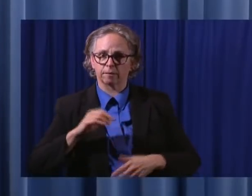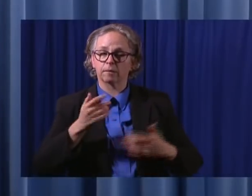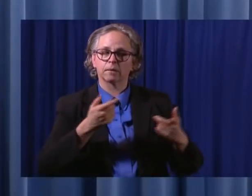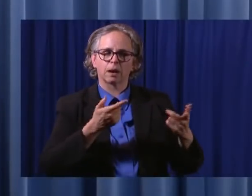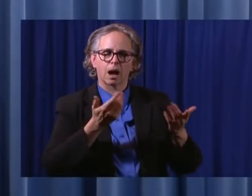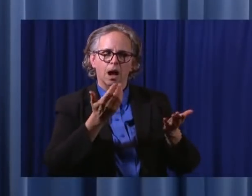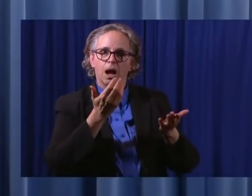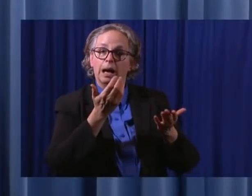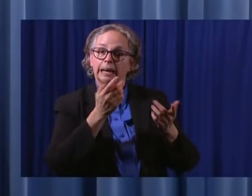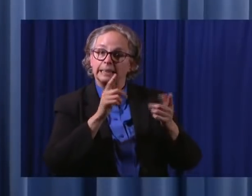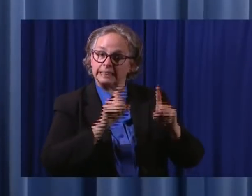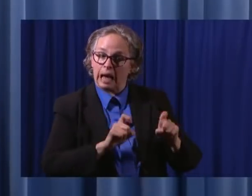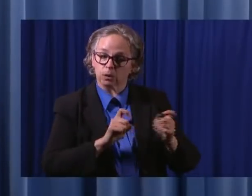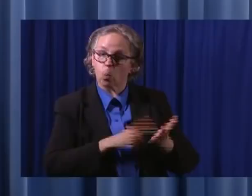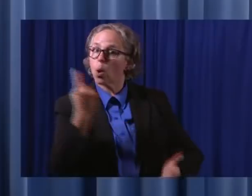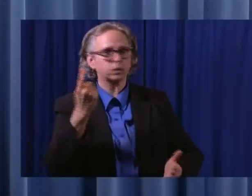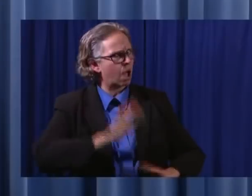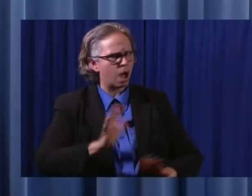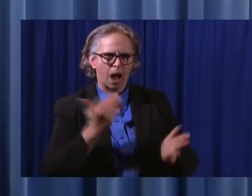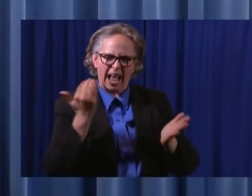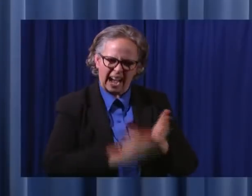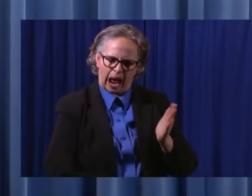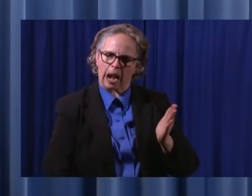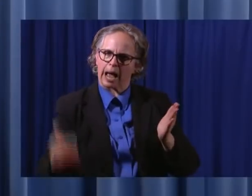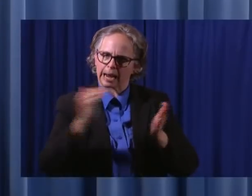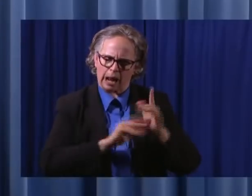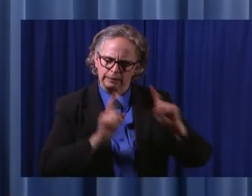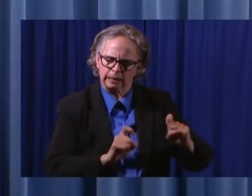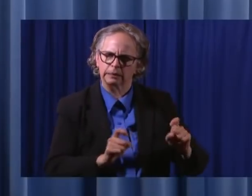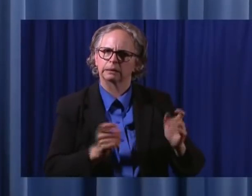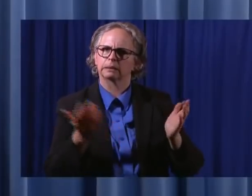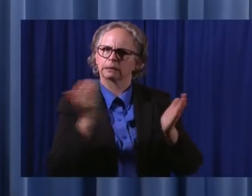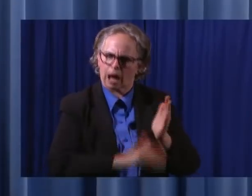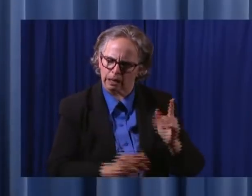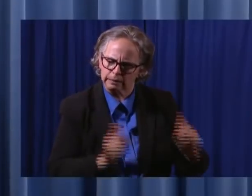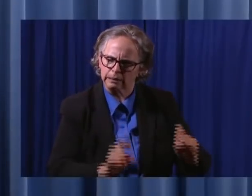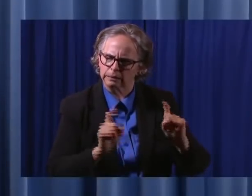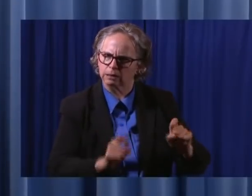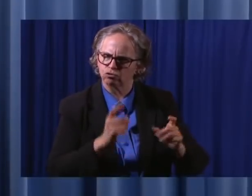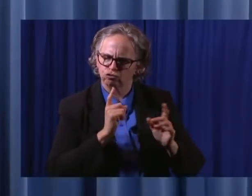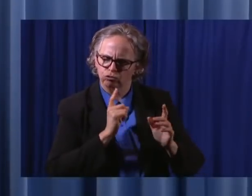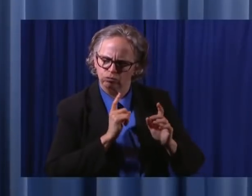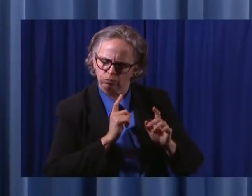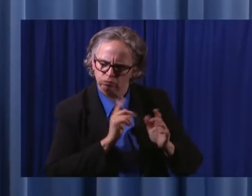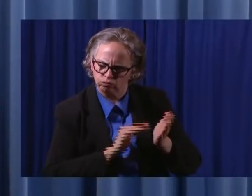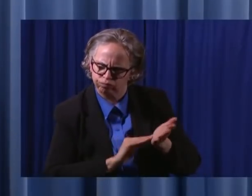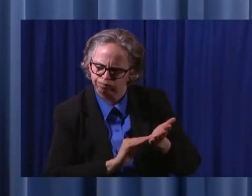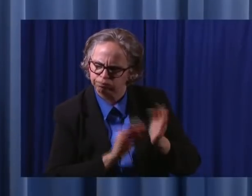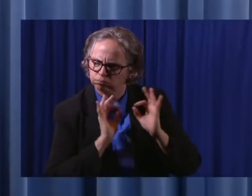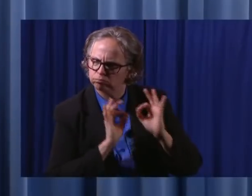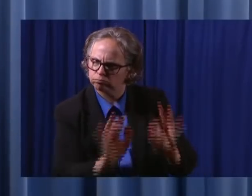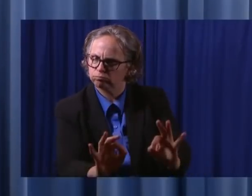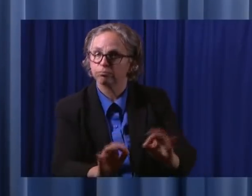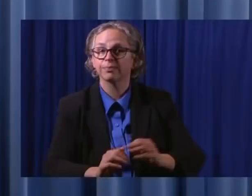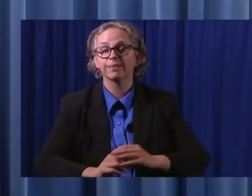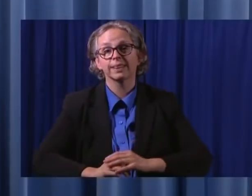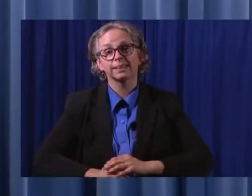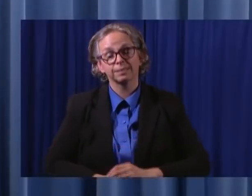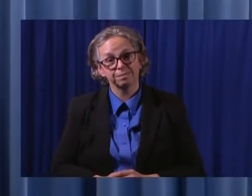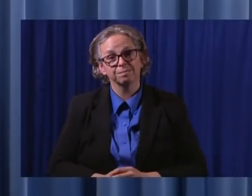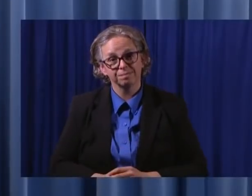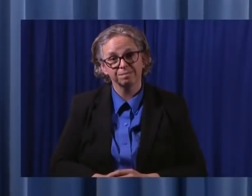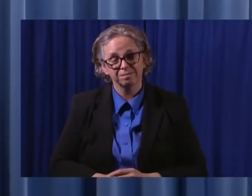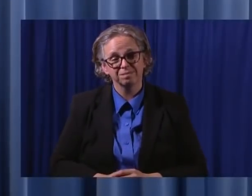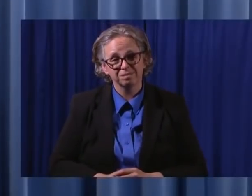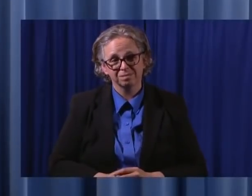homes to make sure that happens. So as far as the visitation, once the nursing home has been cleared, once